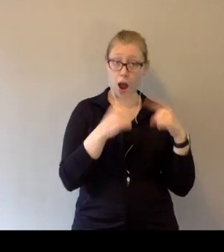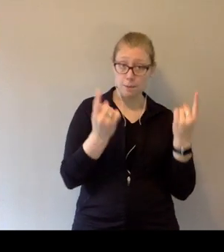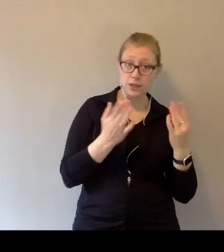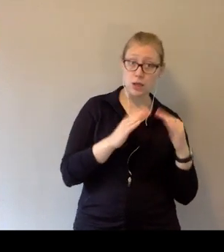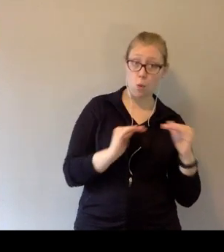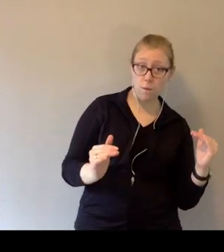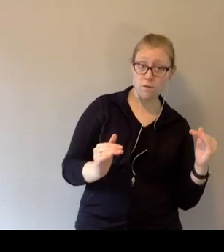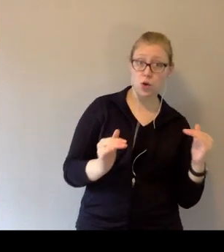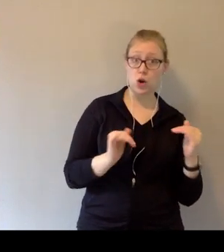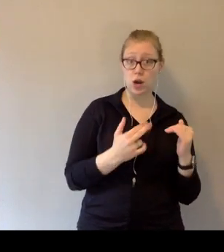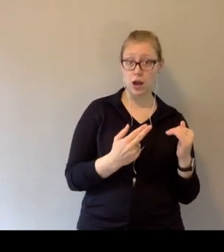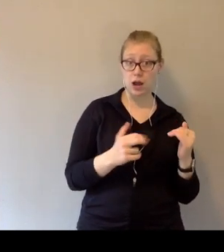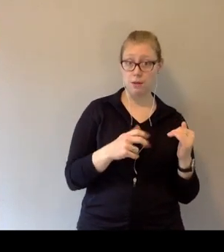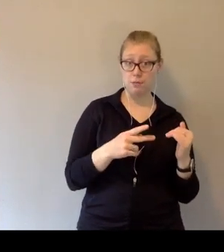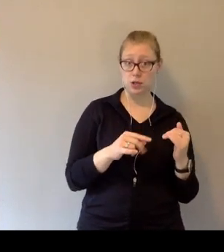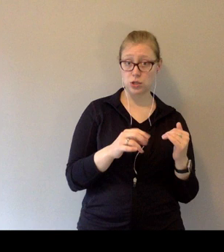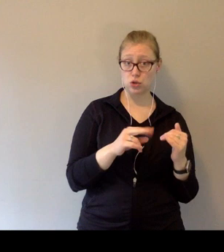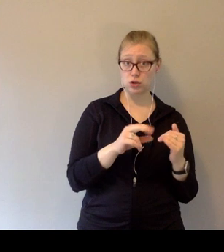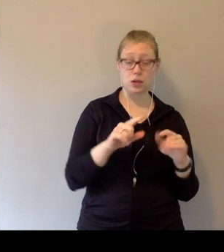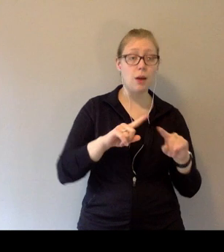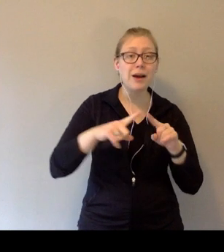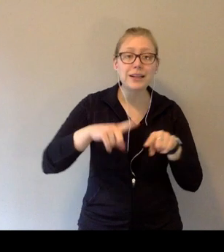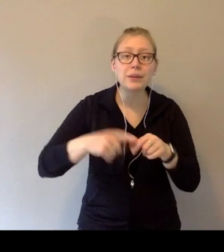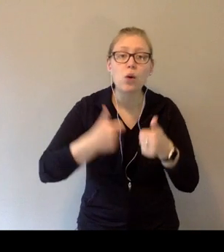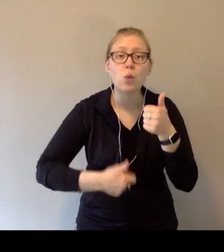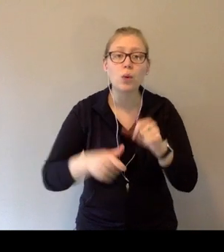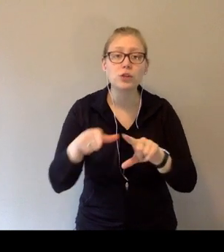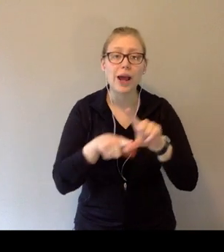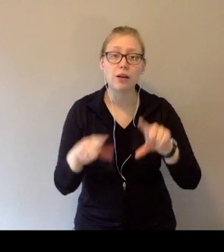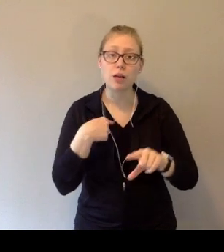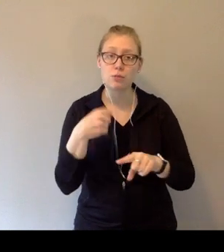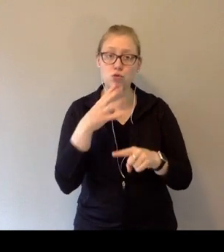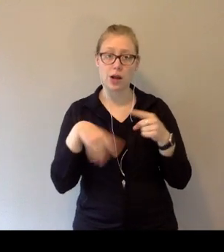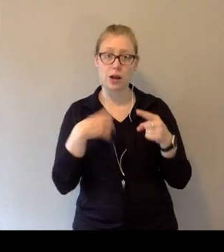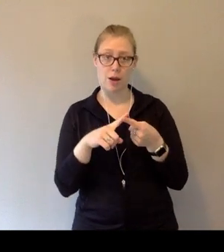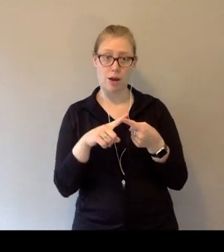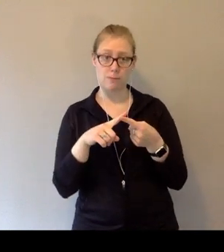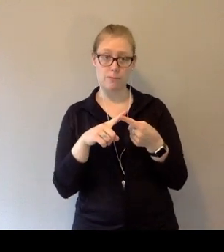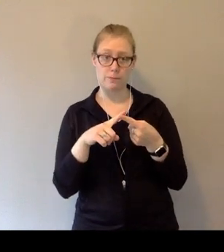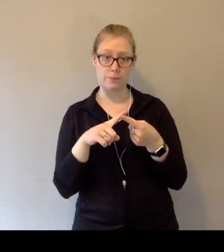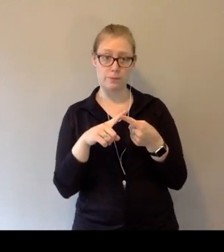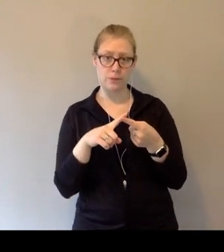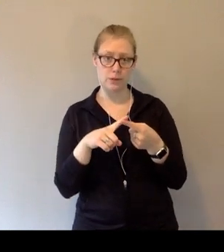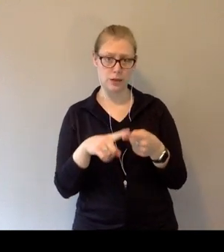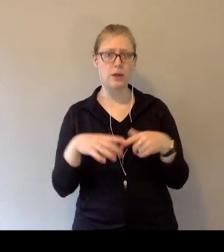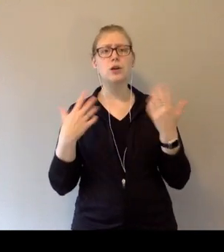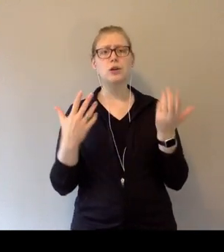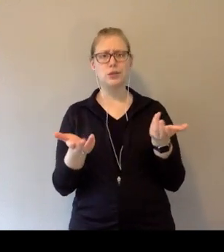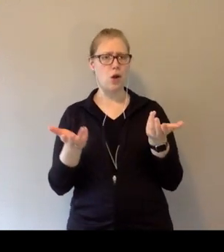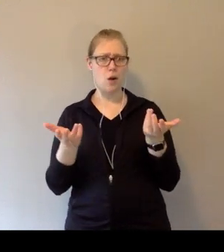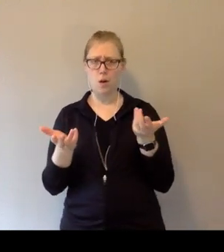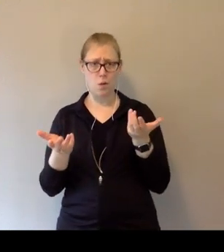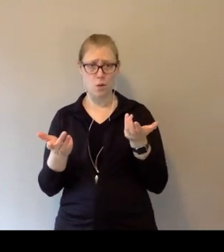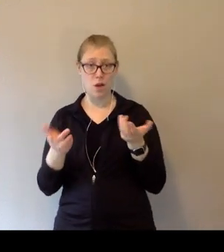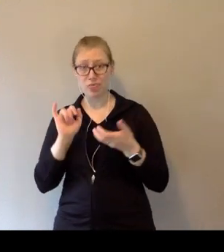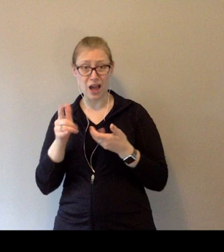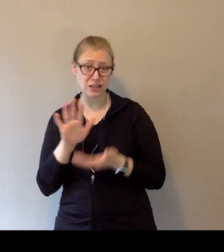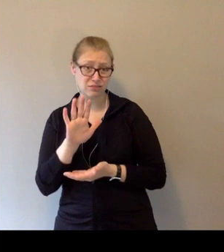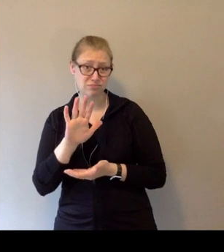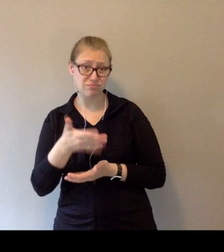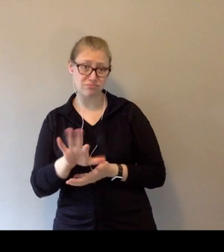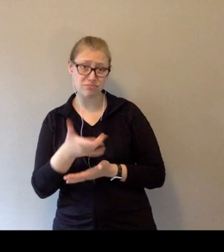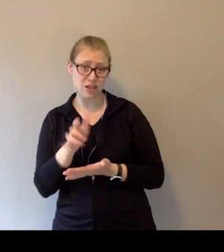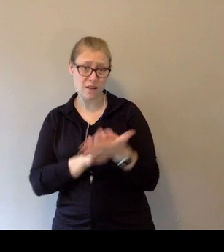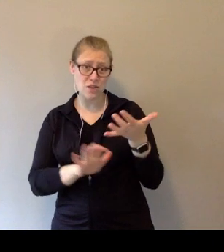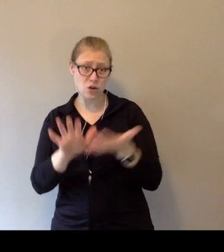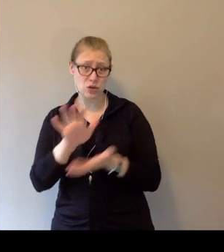that I'm talking about, it's going to give you different answers. So to get around that, we give these ratios names, okay?